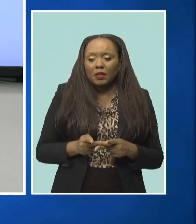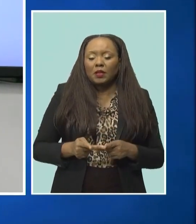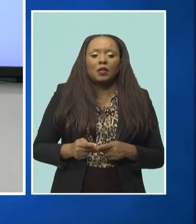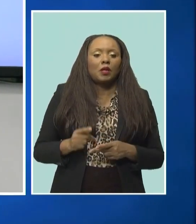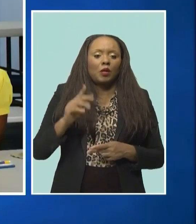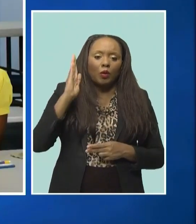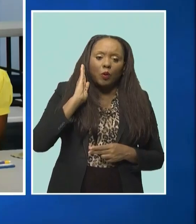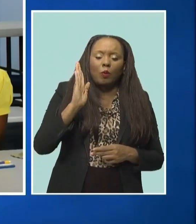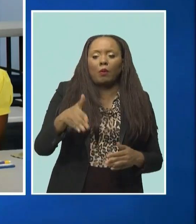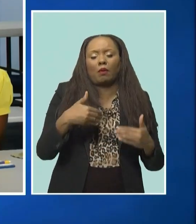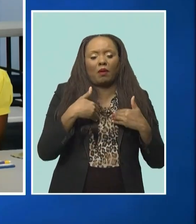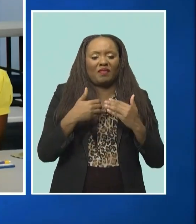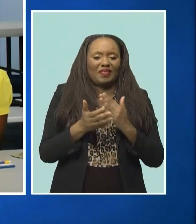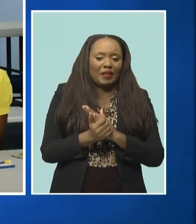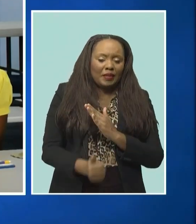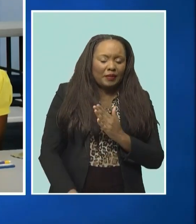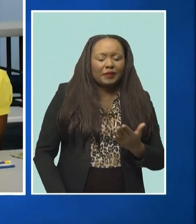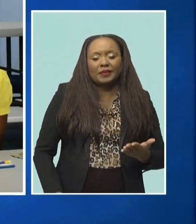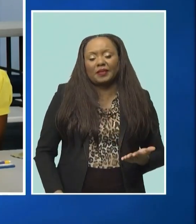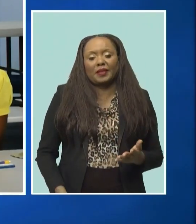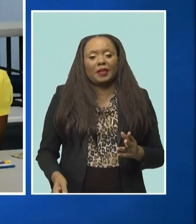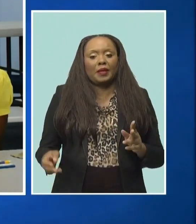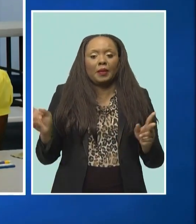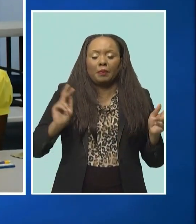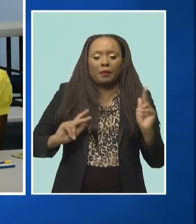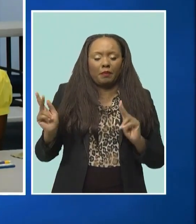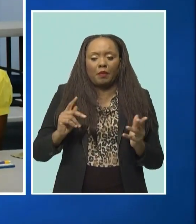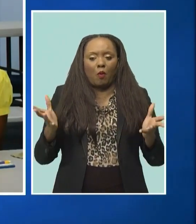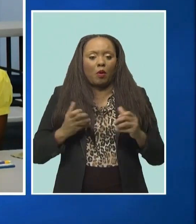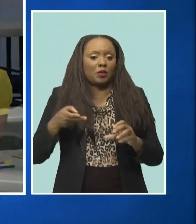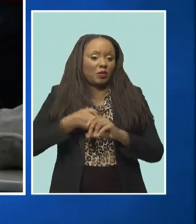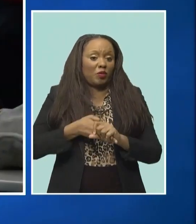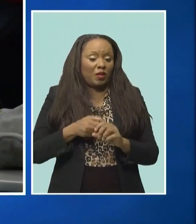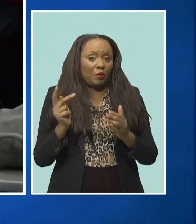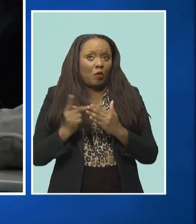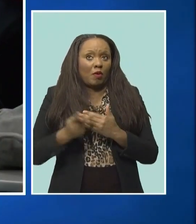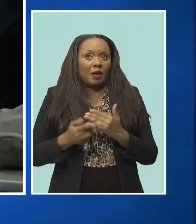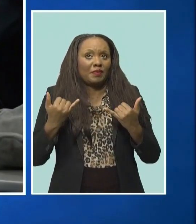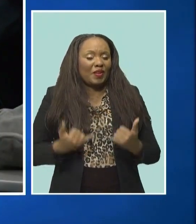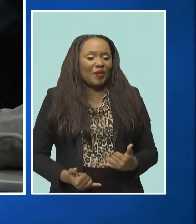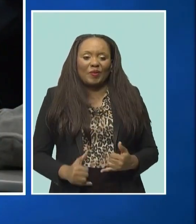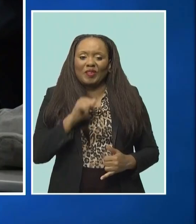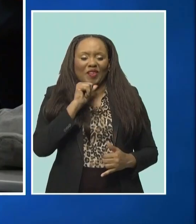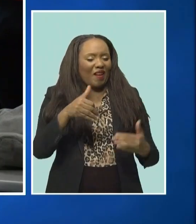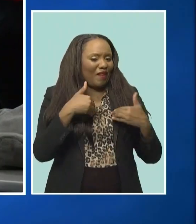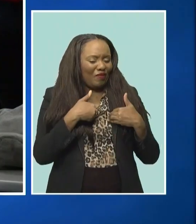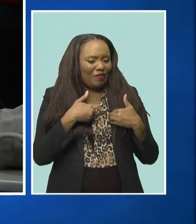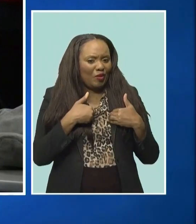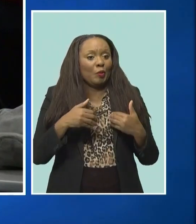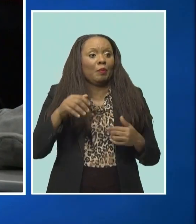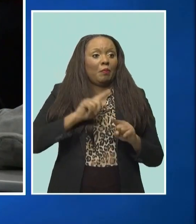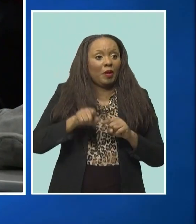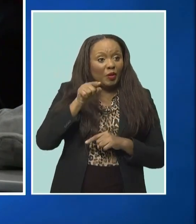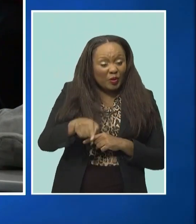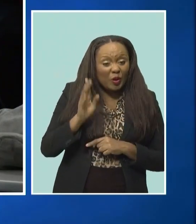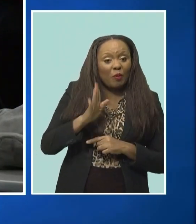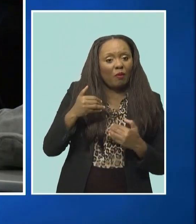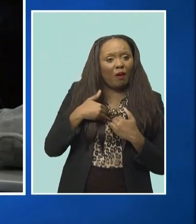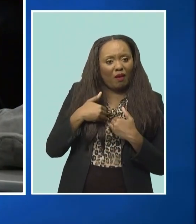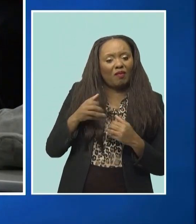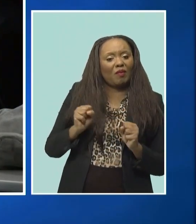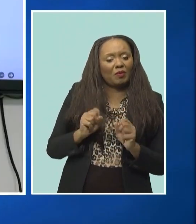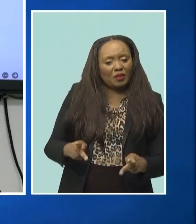club members want to be involved in more hands-on projects. As such, you know what they say? We must give the